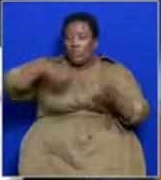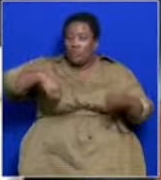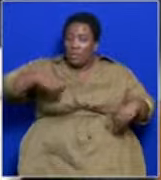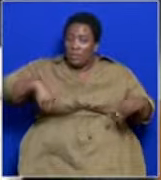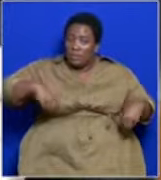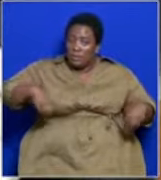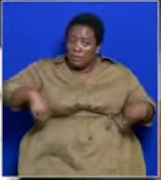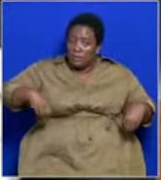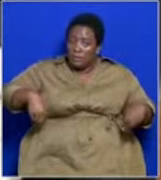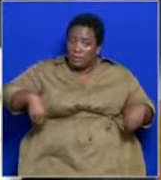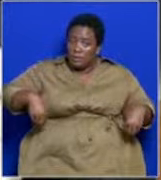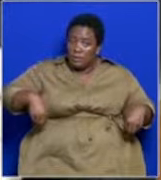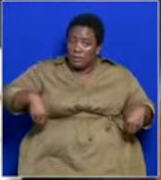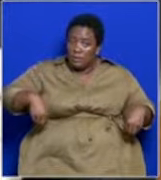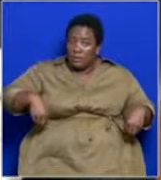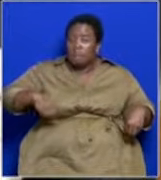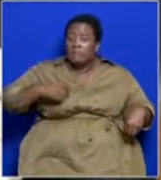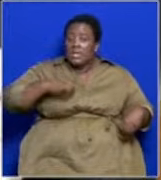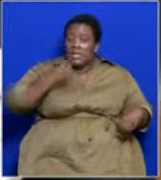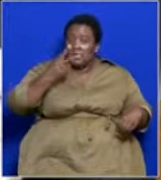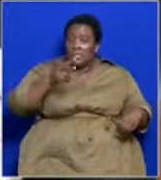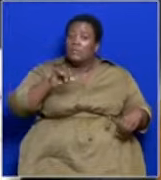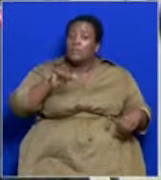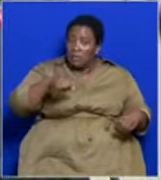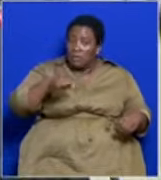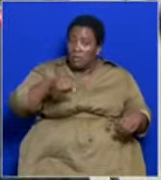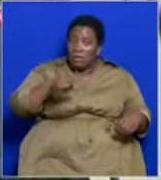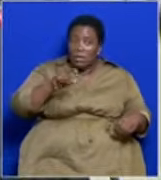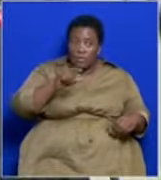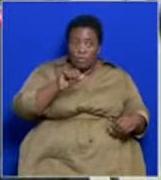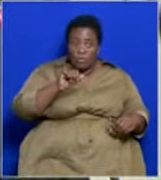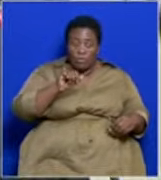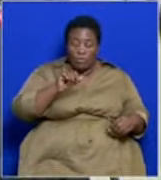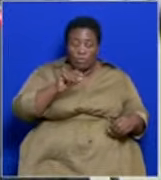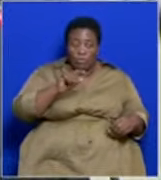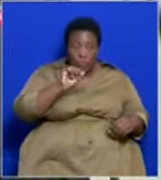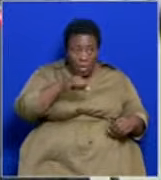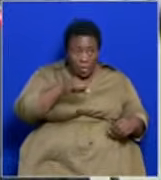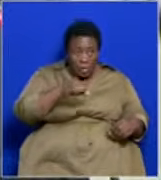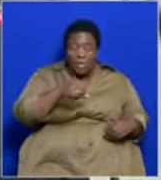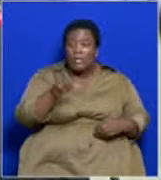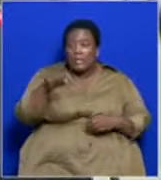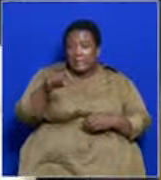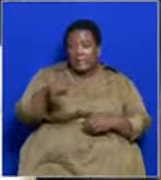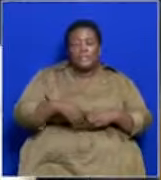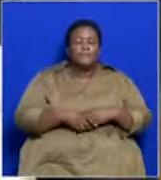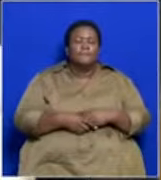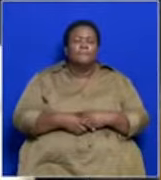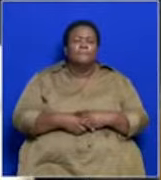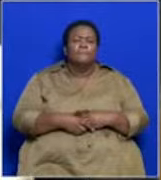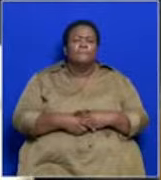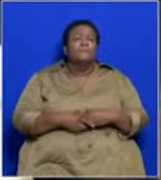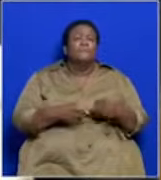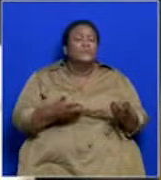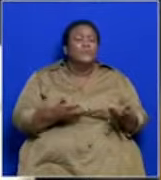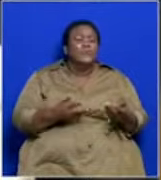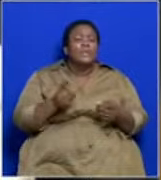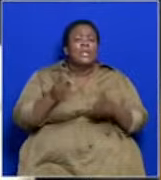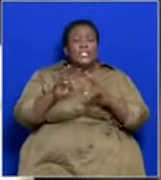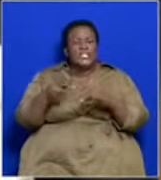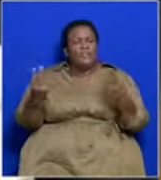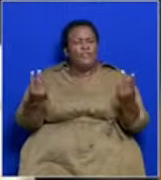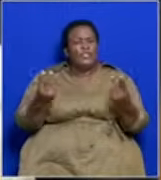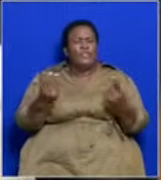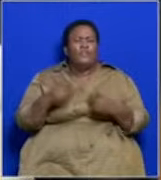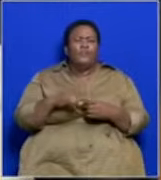I see you nod, you agree with me? Yes. Okay. Which is different from a complainant who